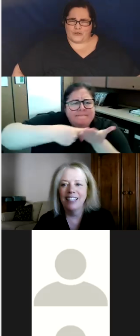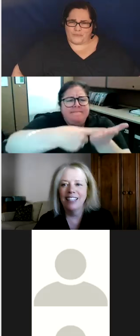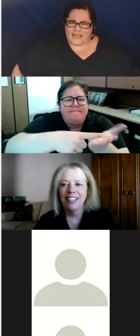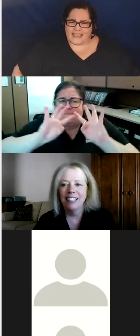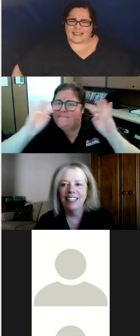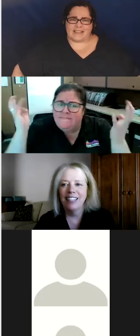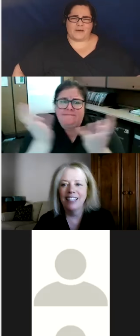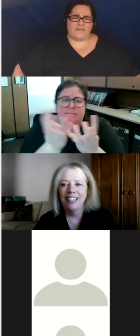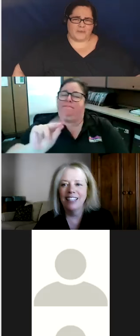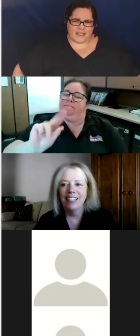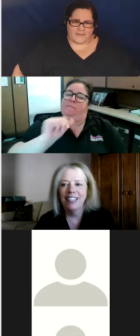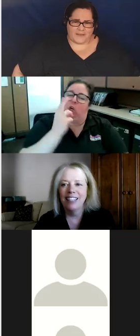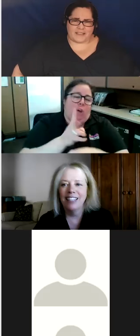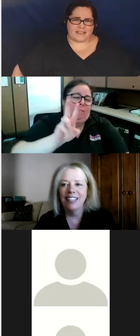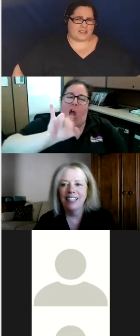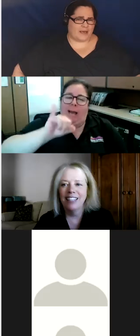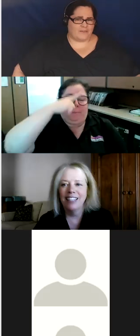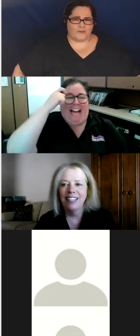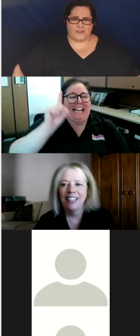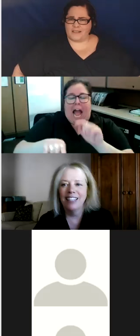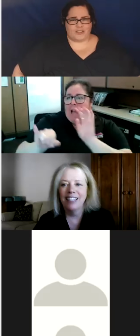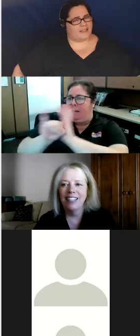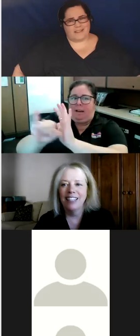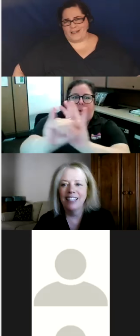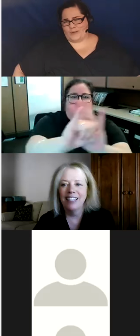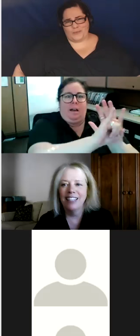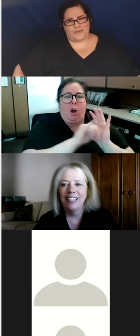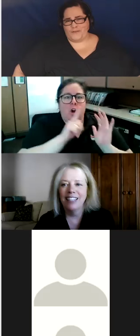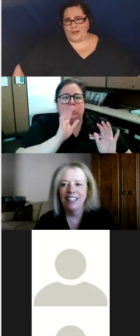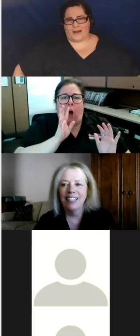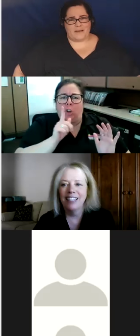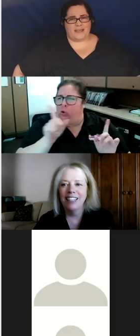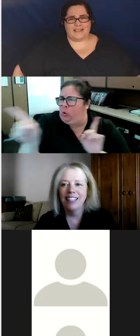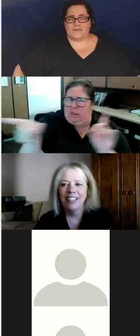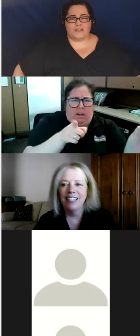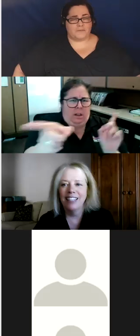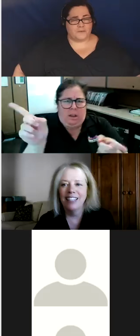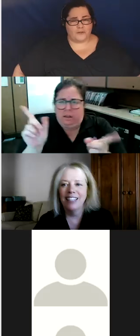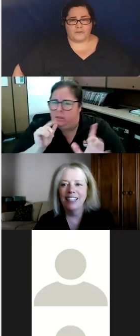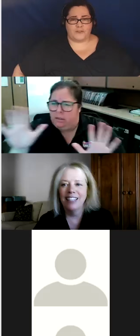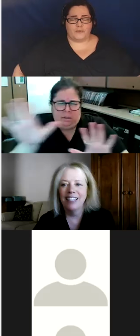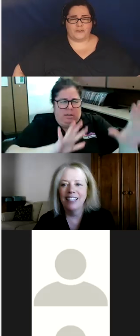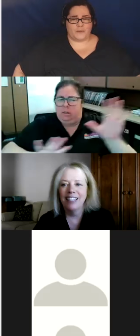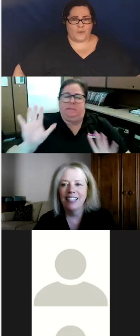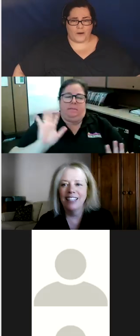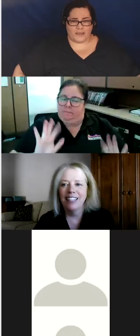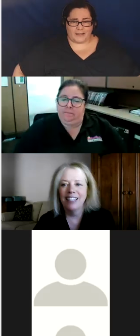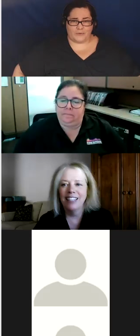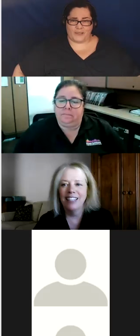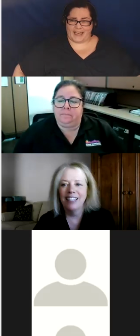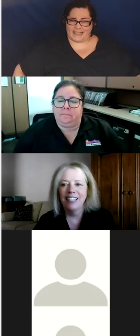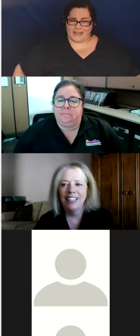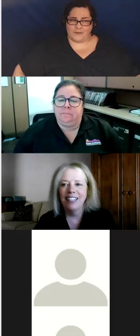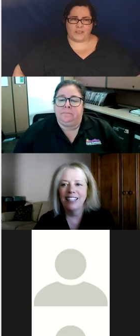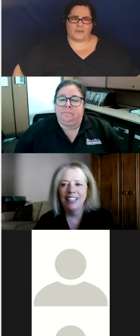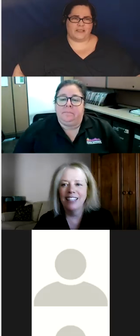Large group meetings where everyone's having a discussion, back and forth discussion, that's not appropriate for VRI because it's very difficult for interpreters who are not in the room